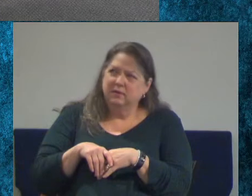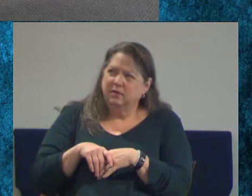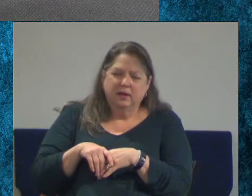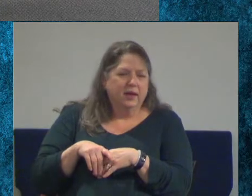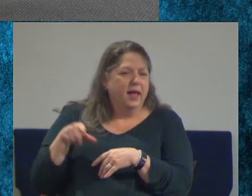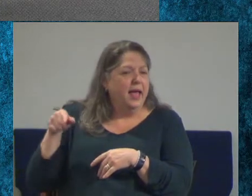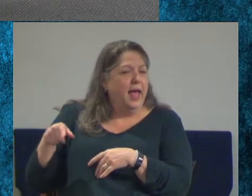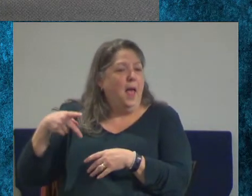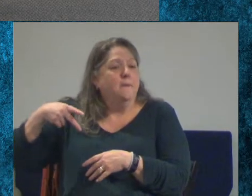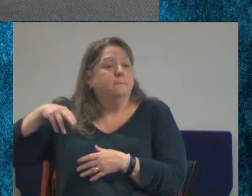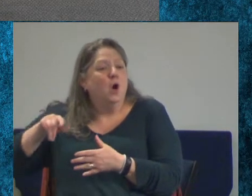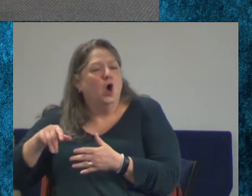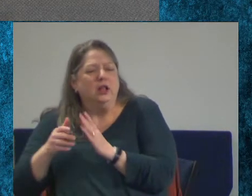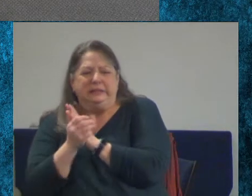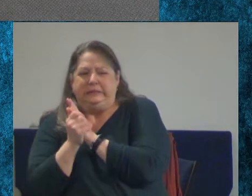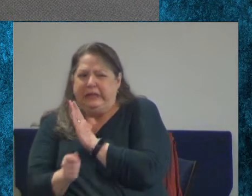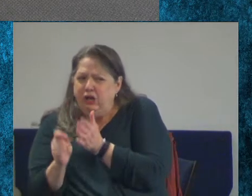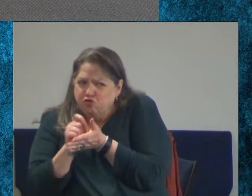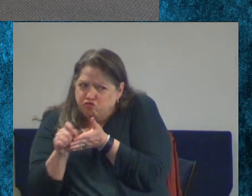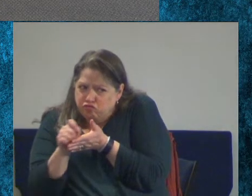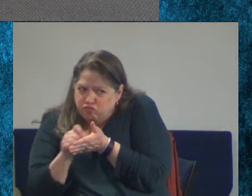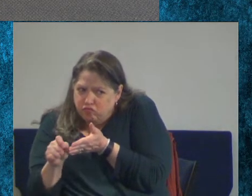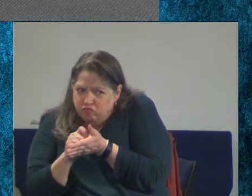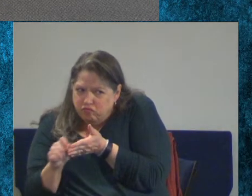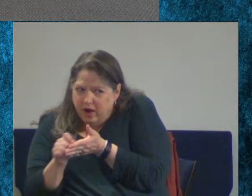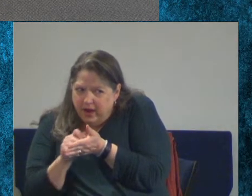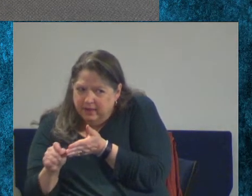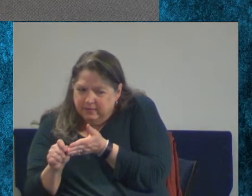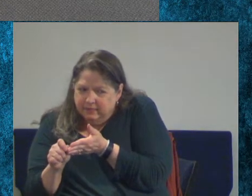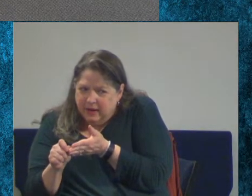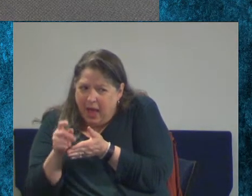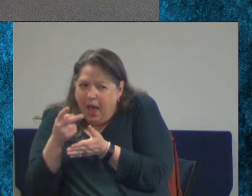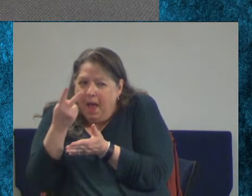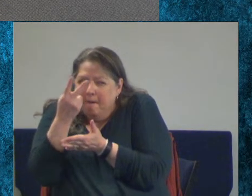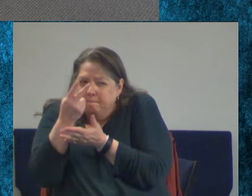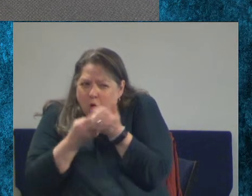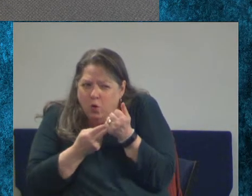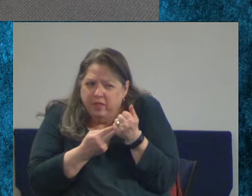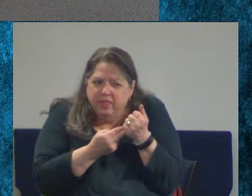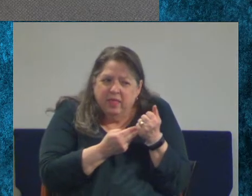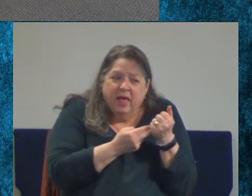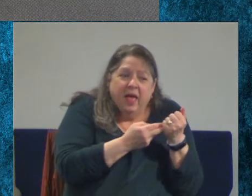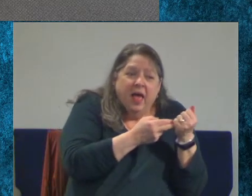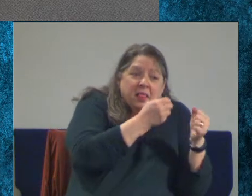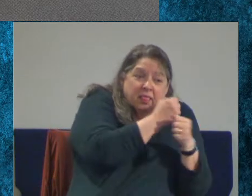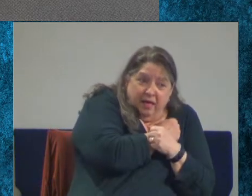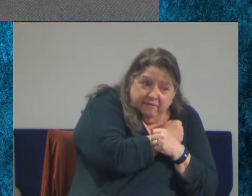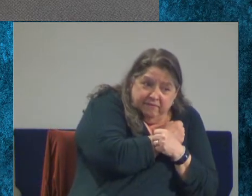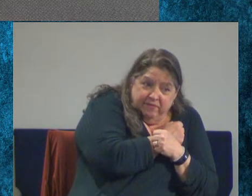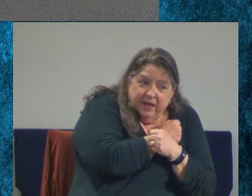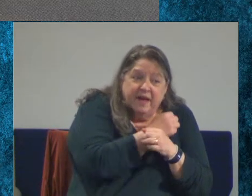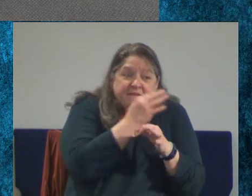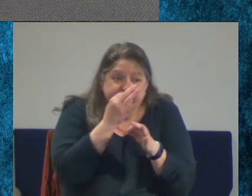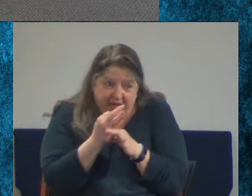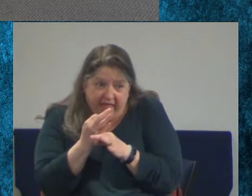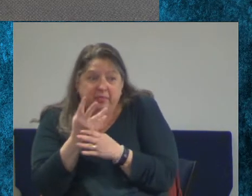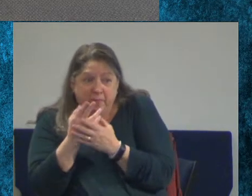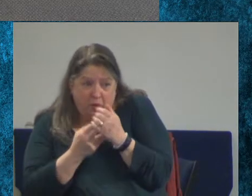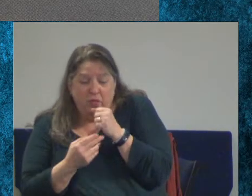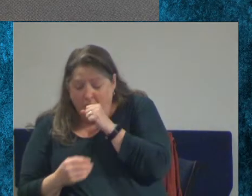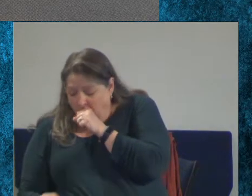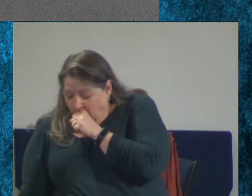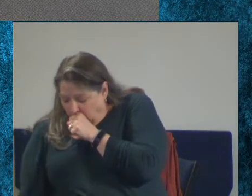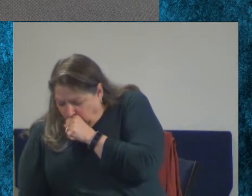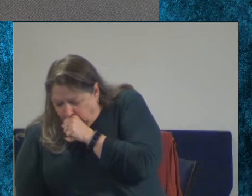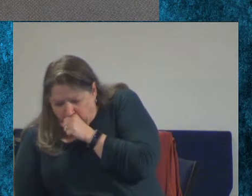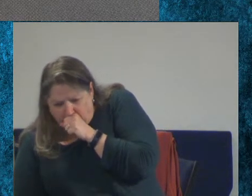around faith in Jesus, love. So I want you to understand that this is a faith that brings